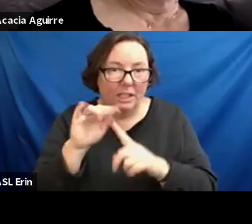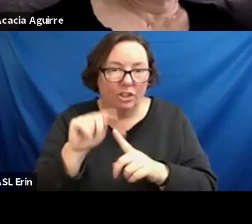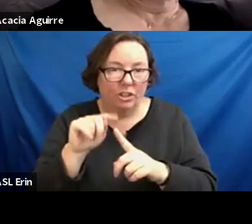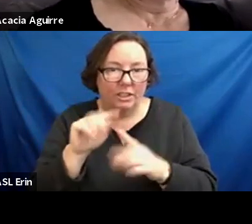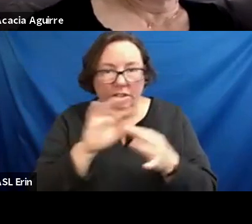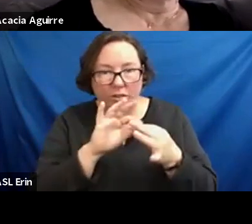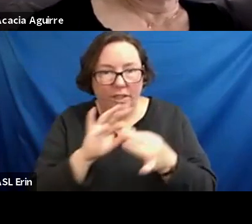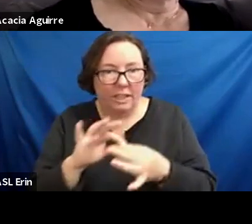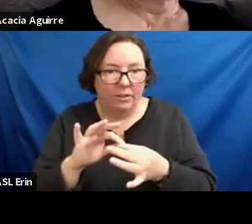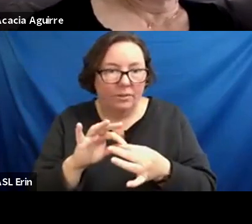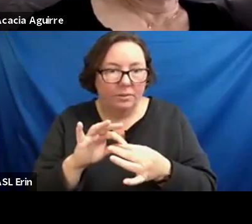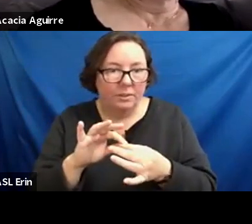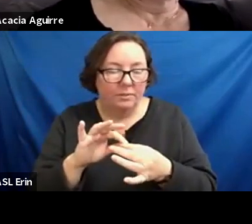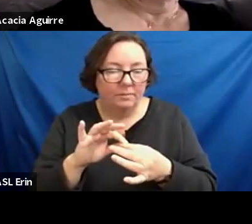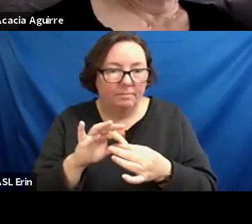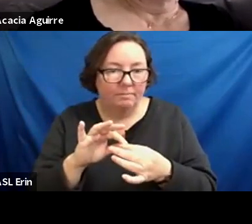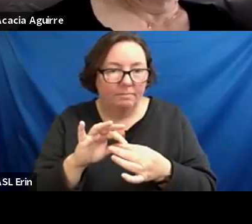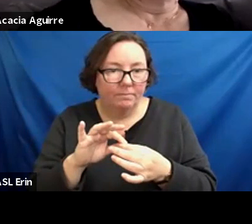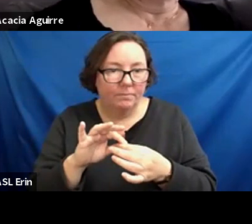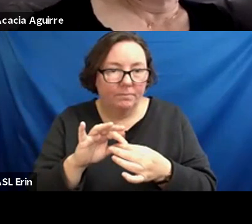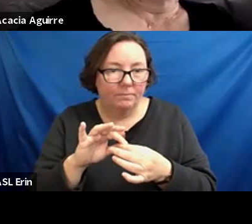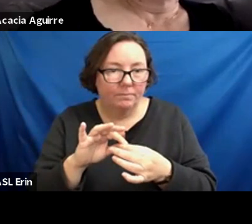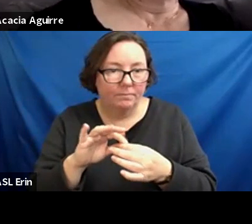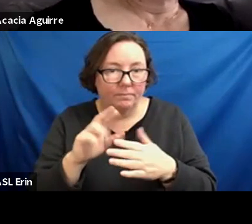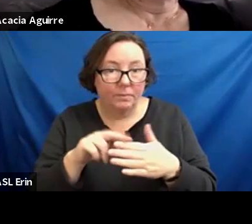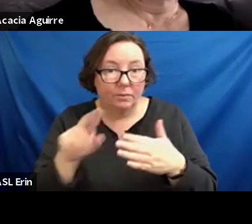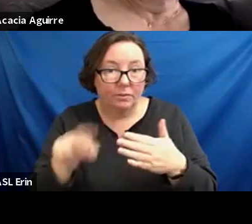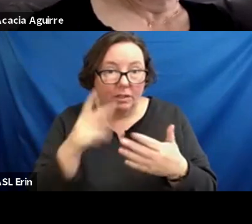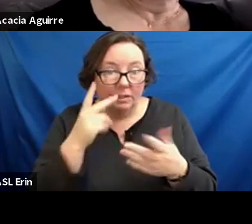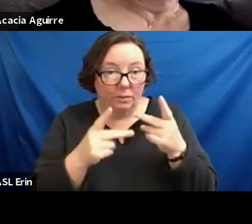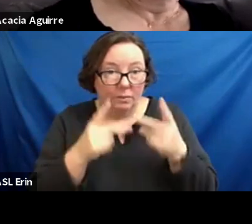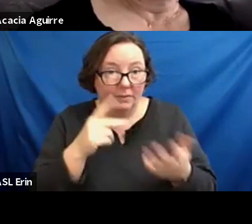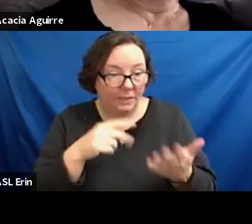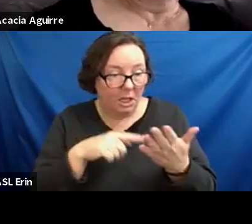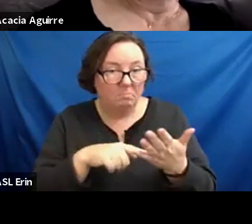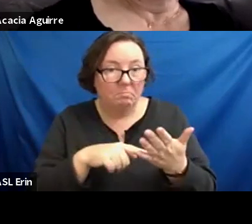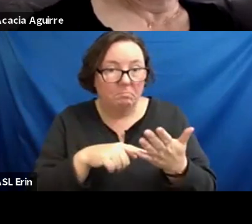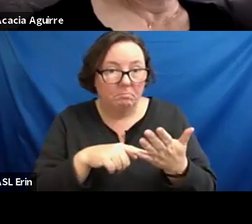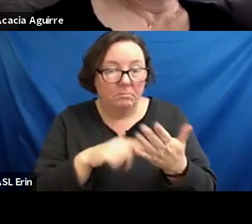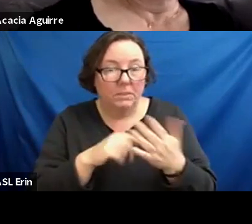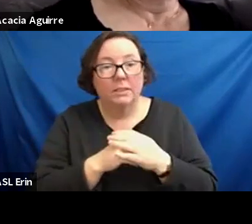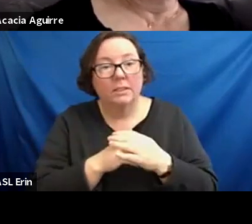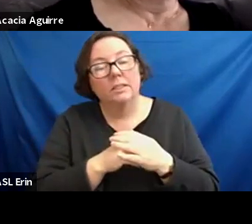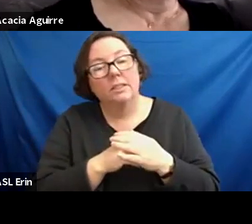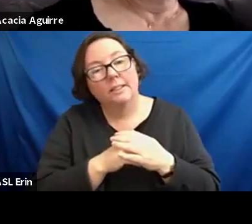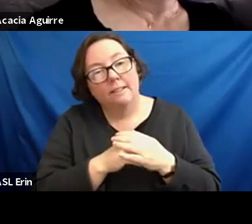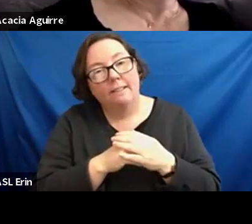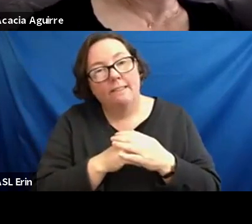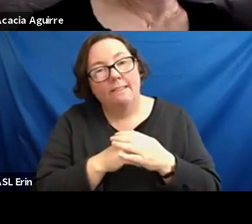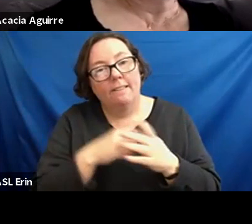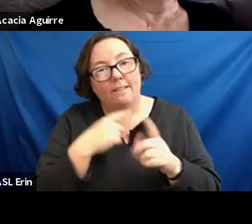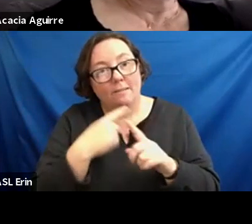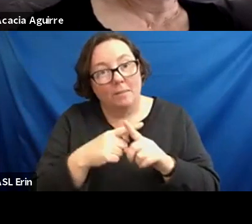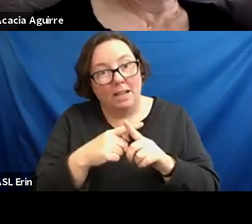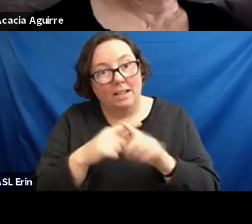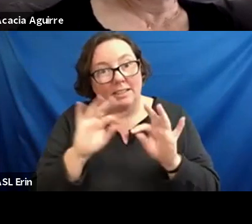it pertains to the results that have been shown, and coupling that with